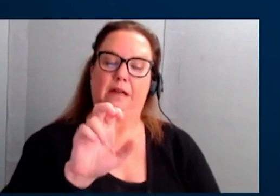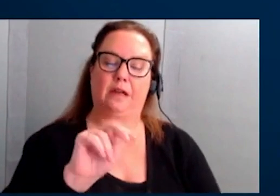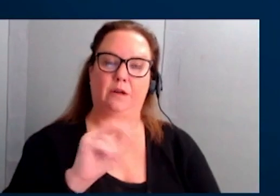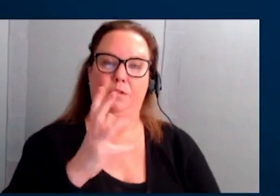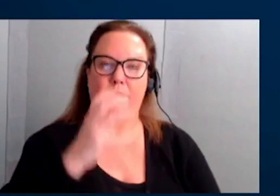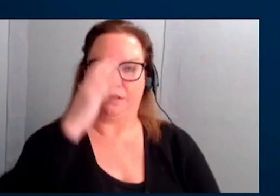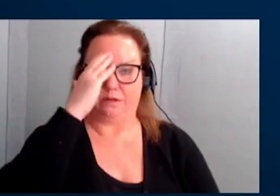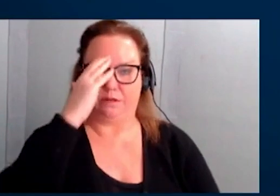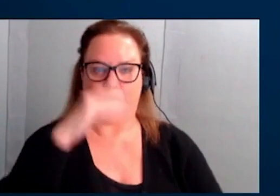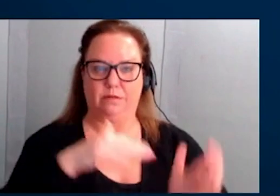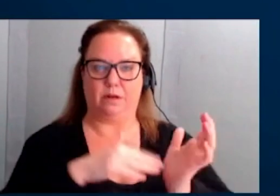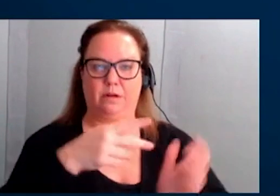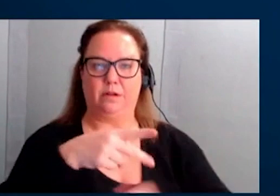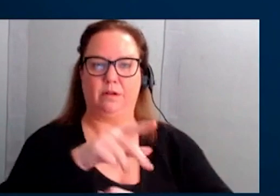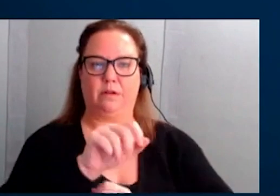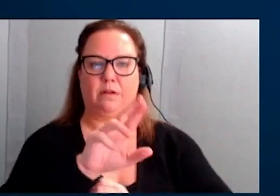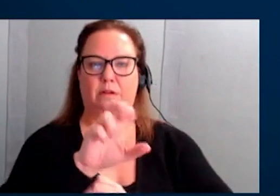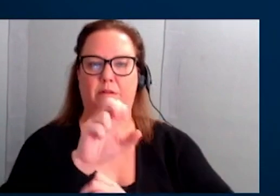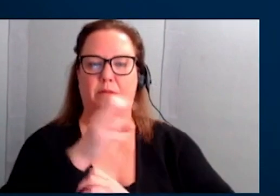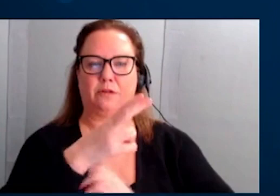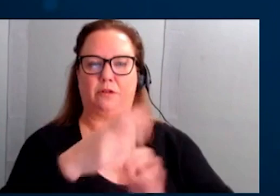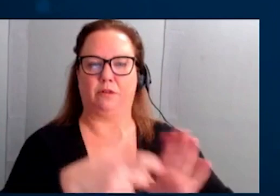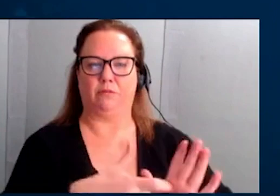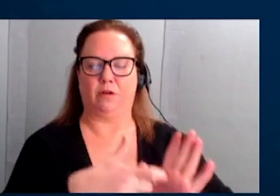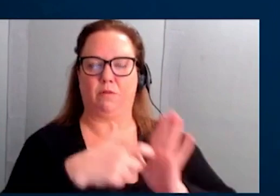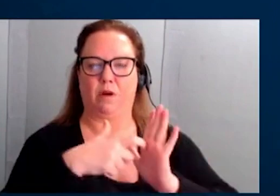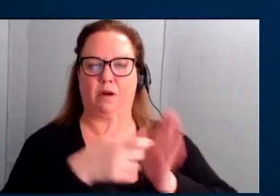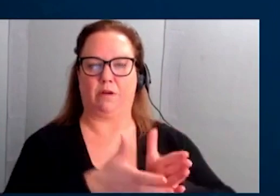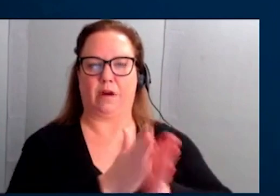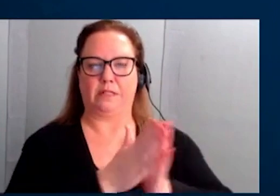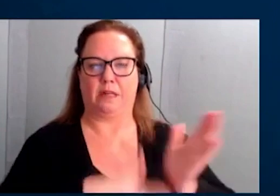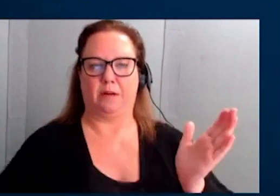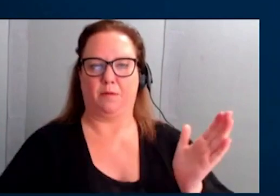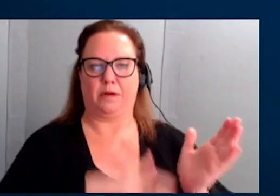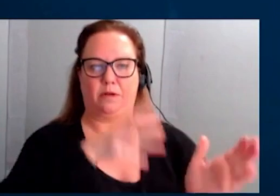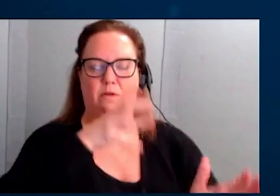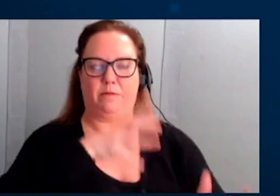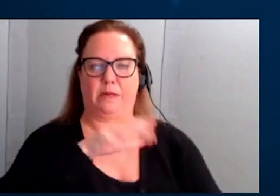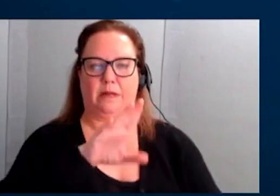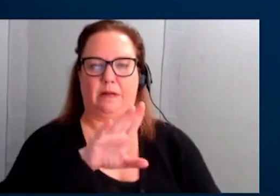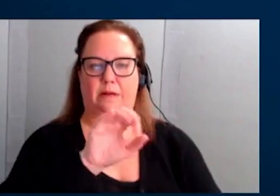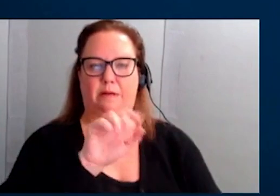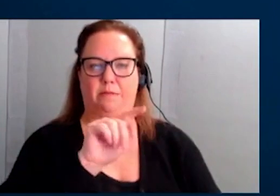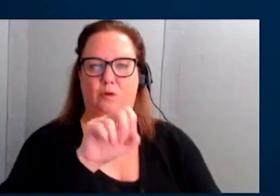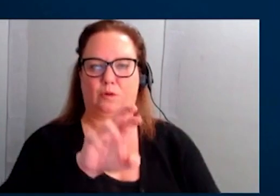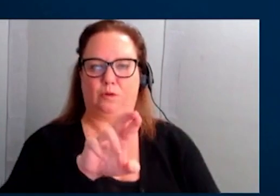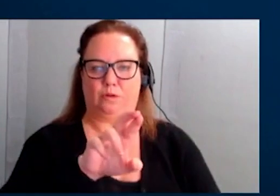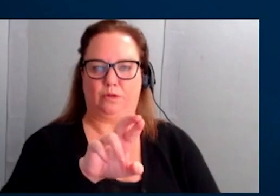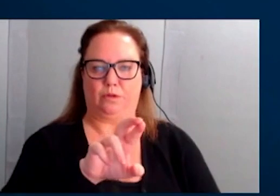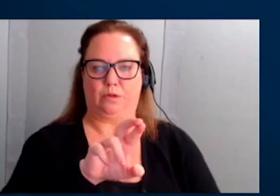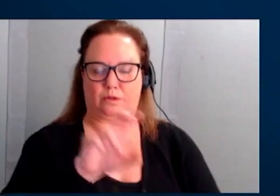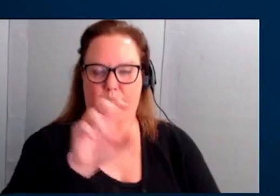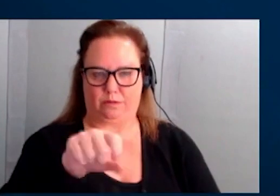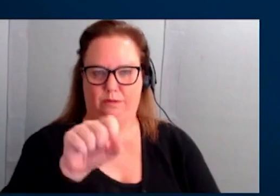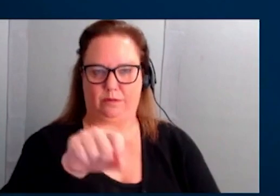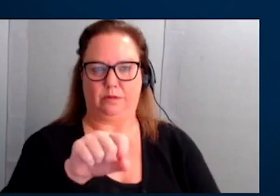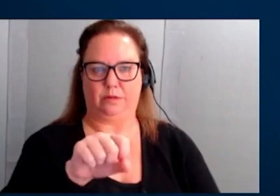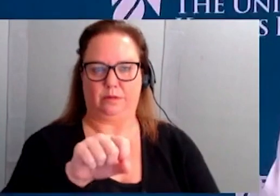Parrish, are you requiring or asking pregnant women to get a booster? Yes, requiring, absolutely. But